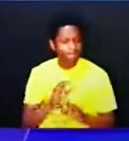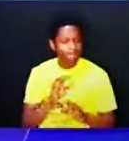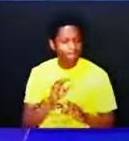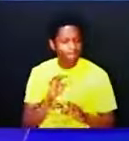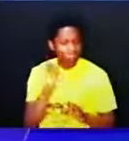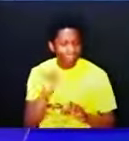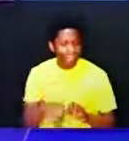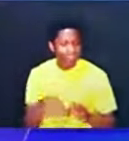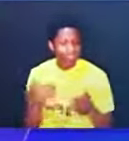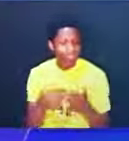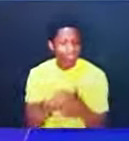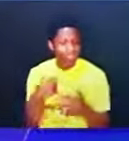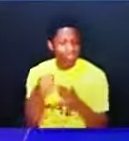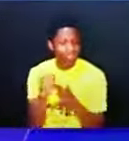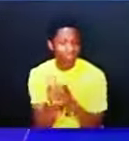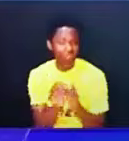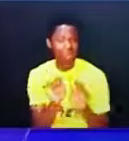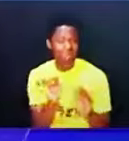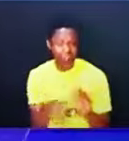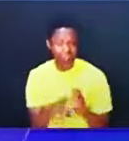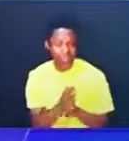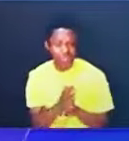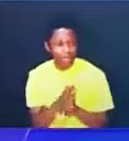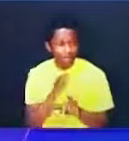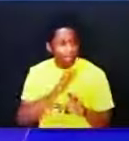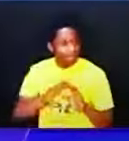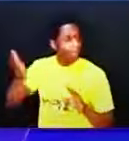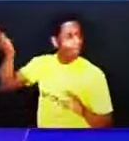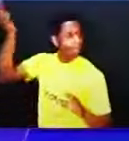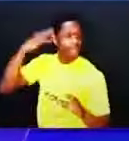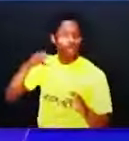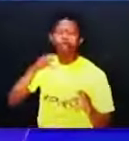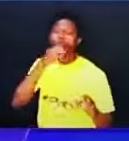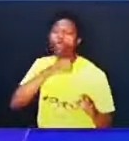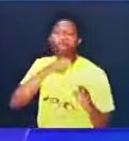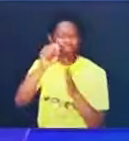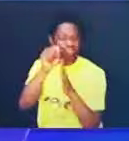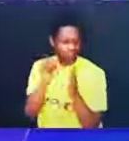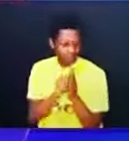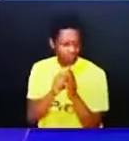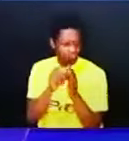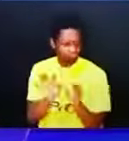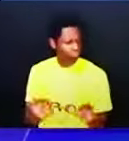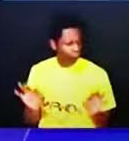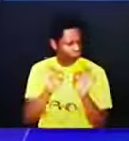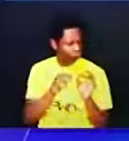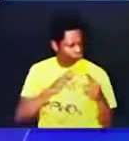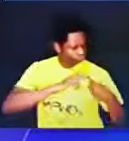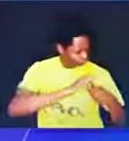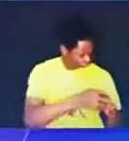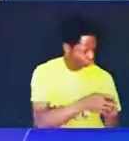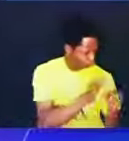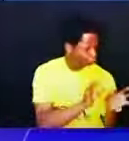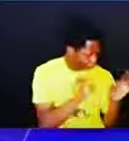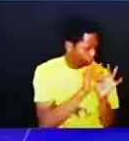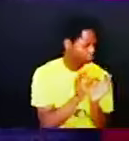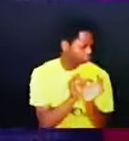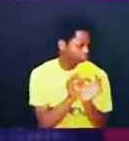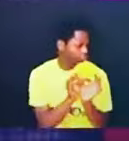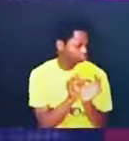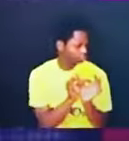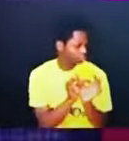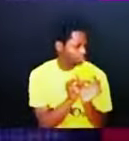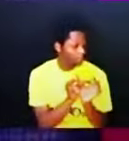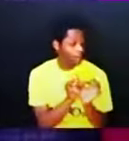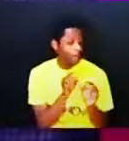really separated God's people from the others. But in the new, neither circumcision or uncircumcision means